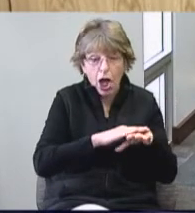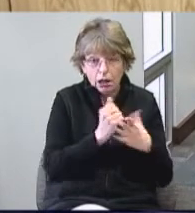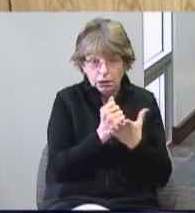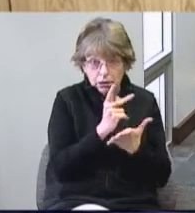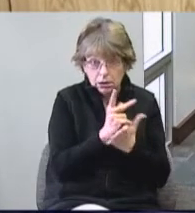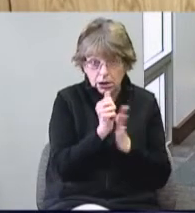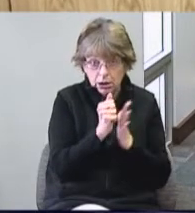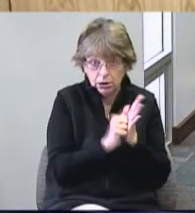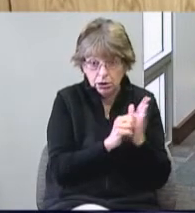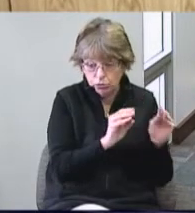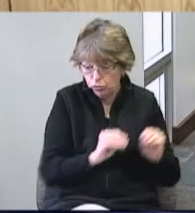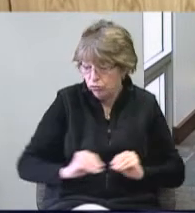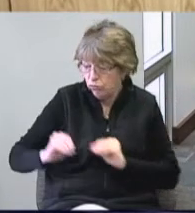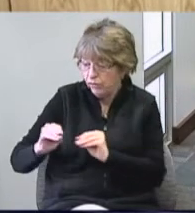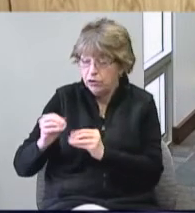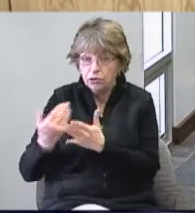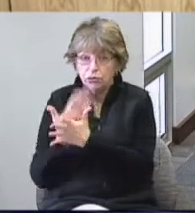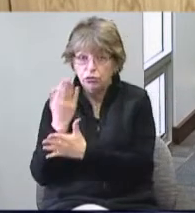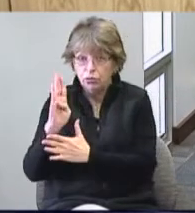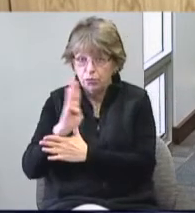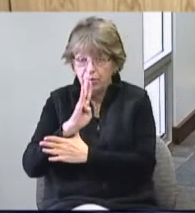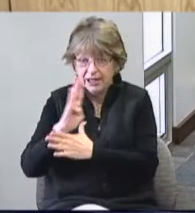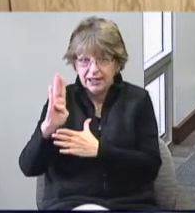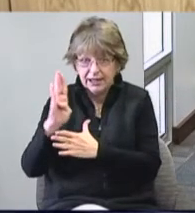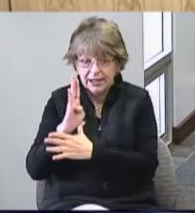to new business, and it would be